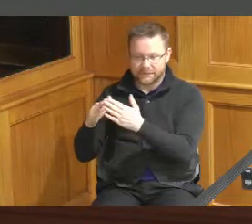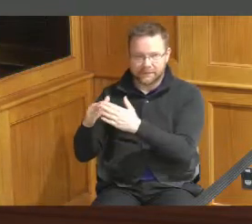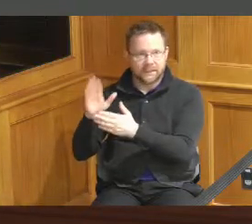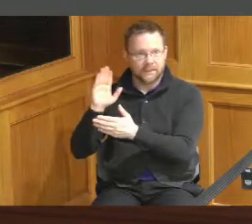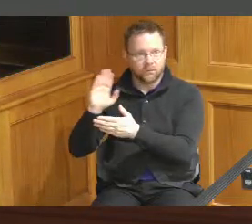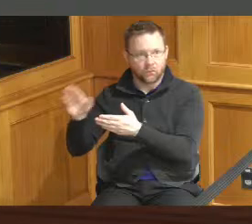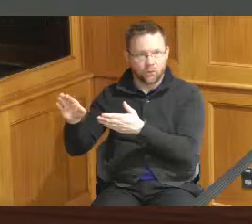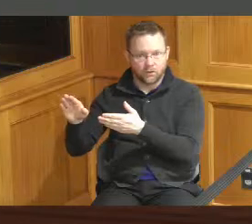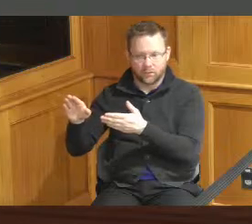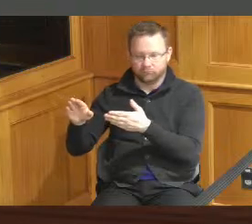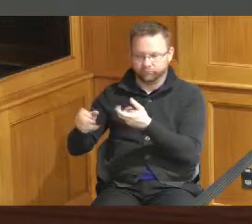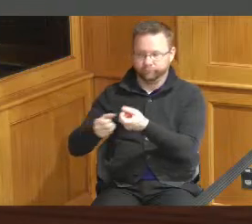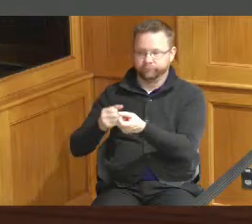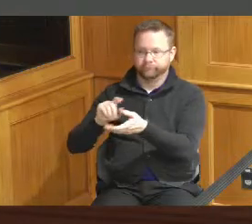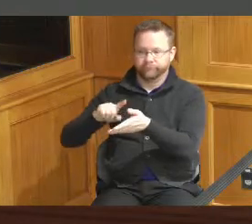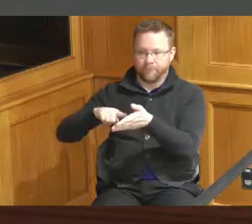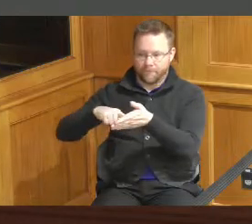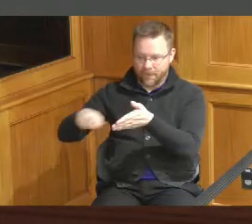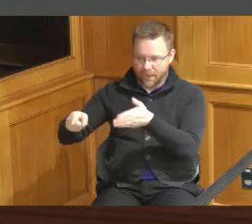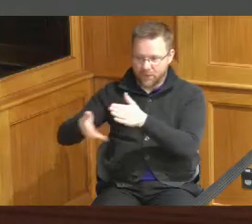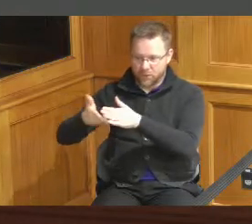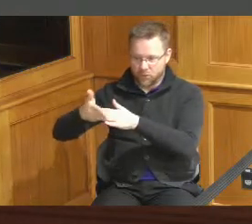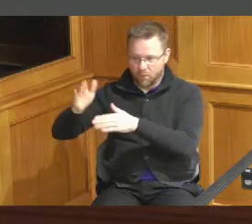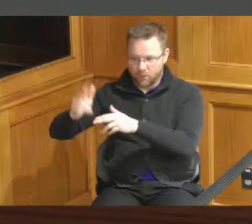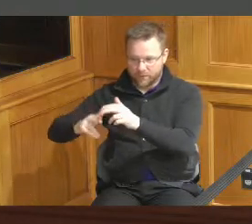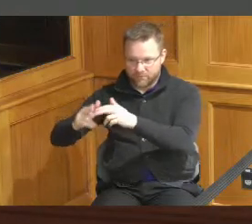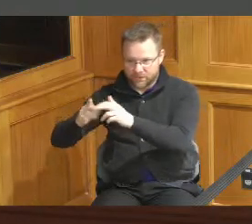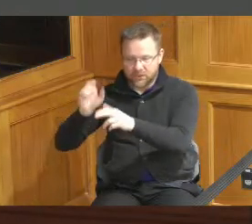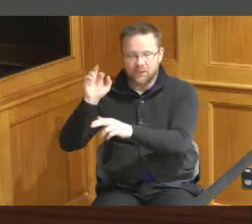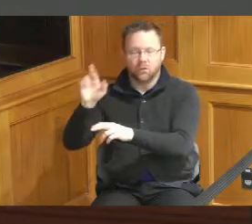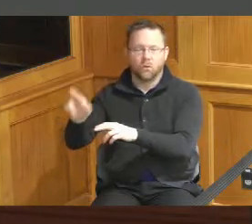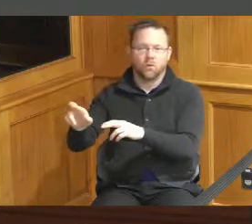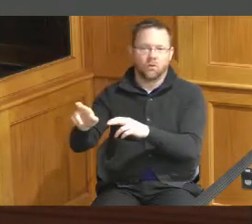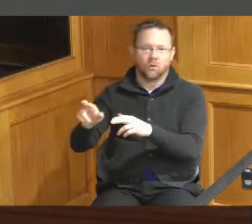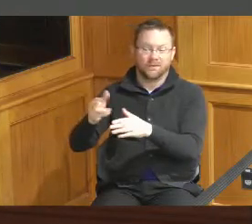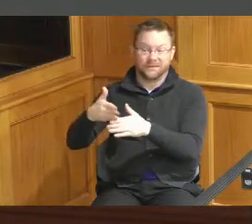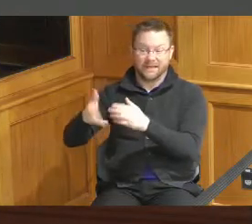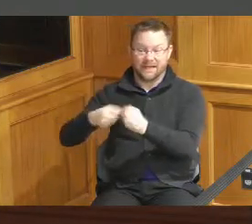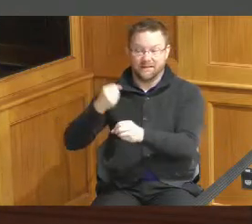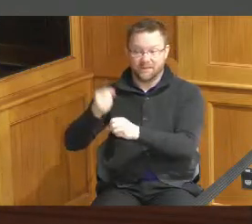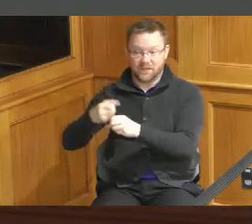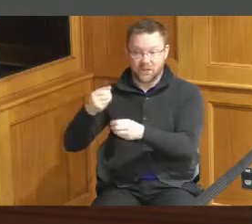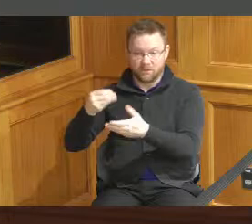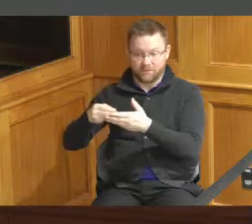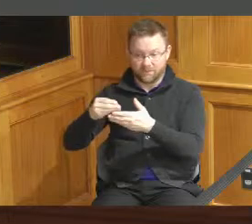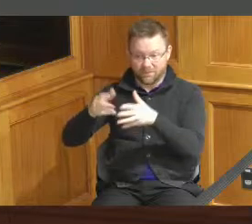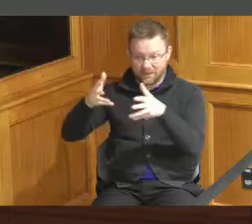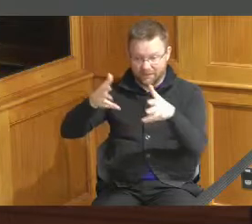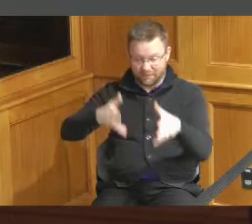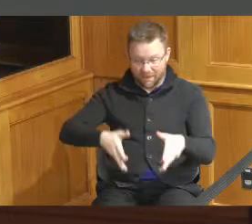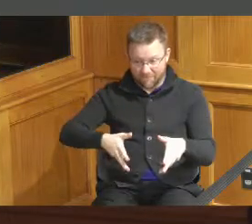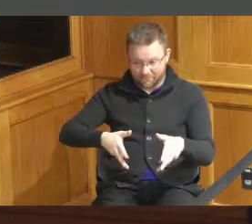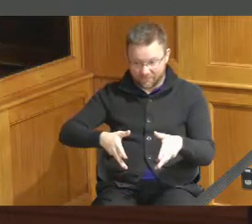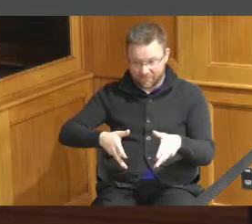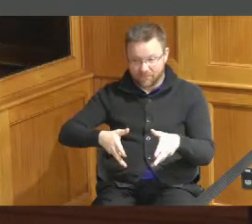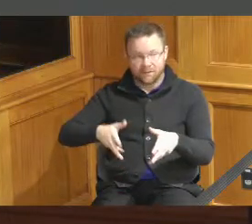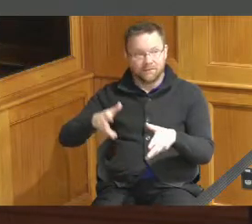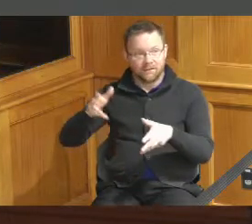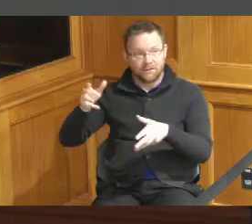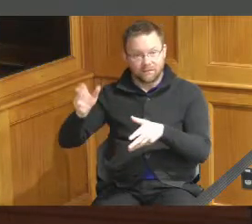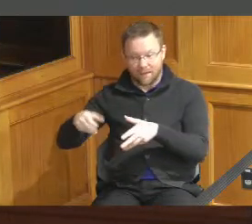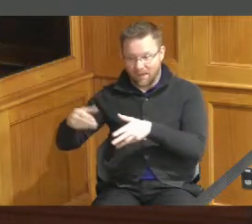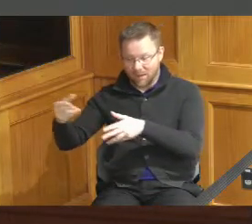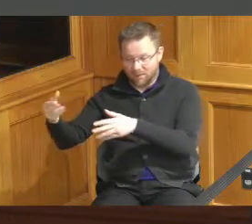pay for the operations of that facility or go, and at the end of the year, if there's more revenue than cost go back into